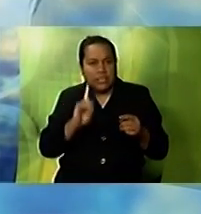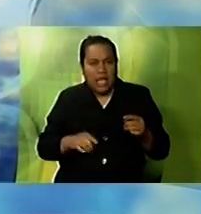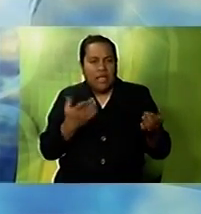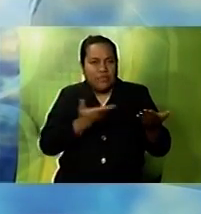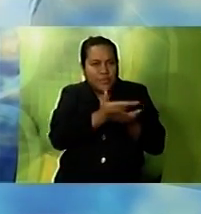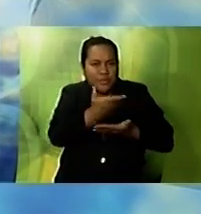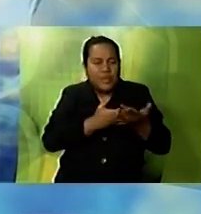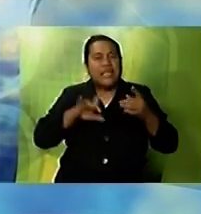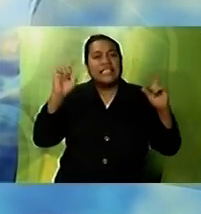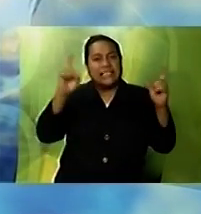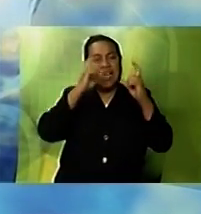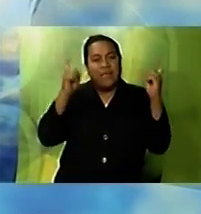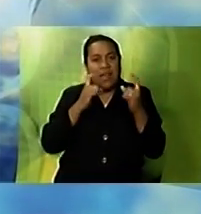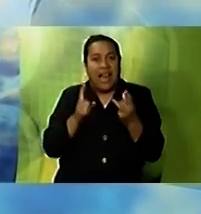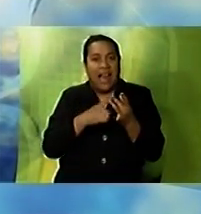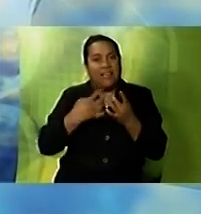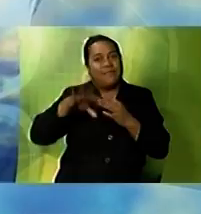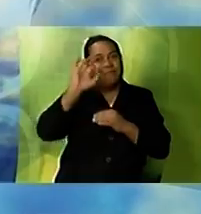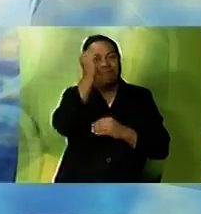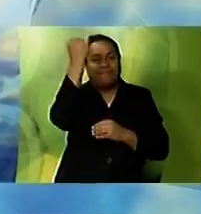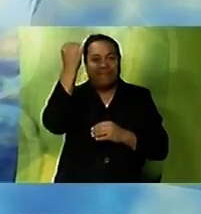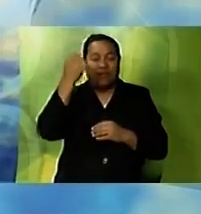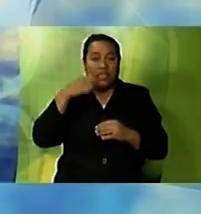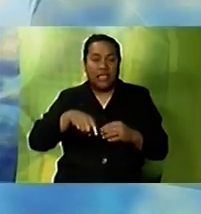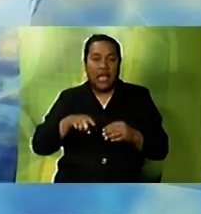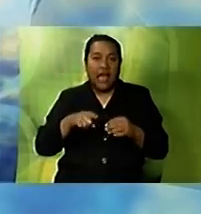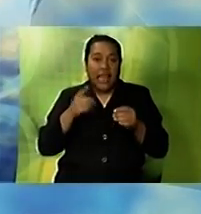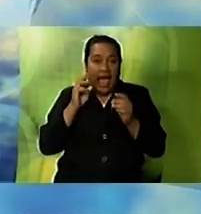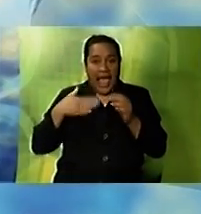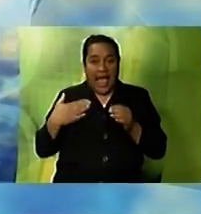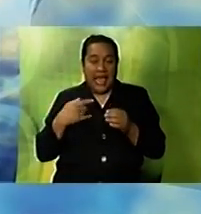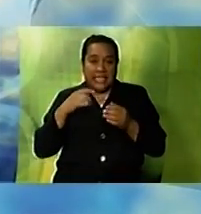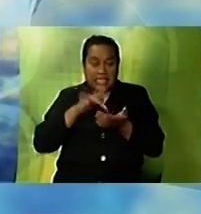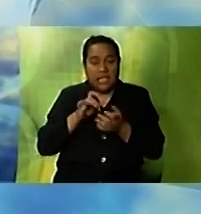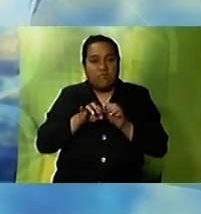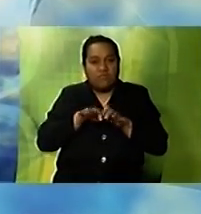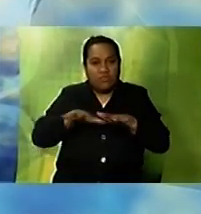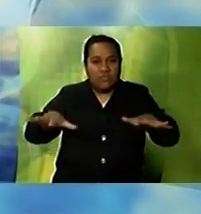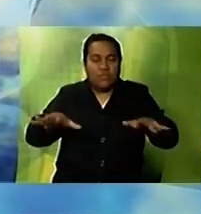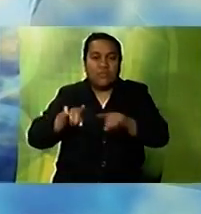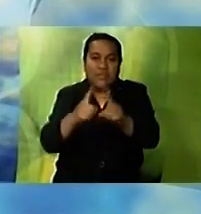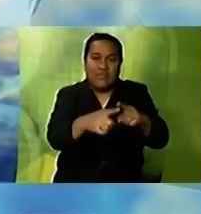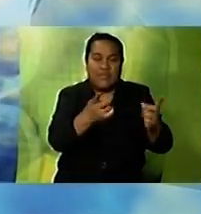Center to celebrate yet another milestone achievement in the decentralization of health services around the country.